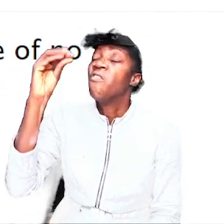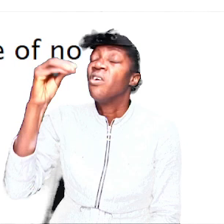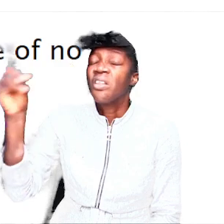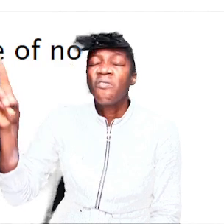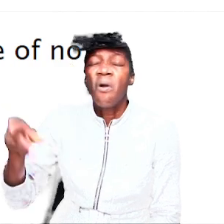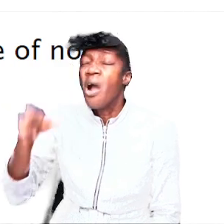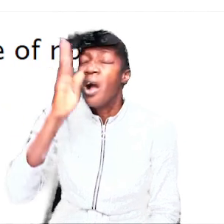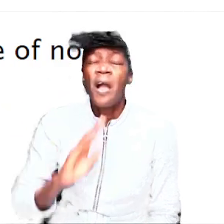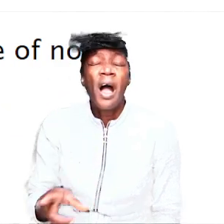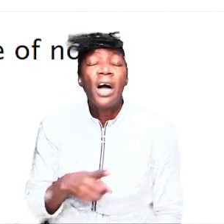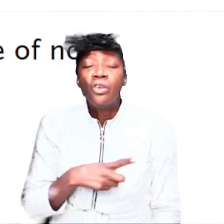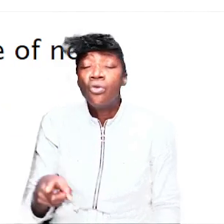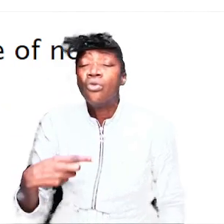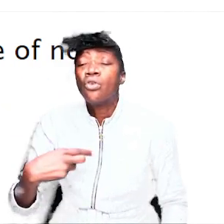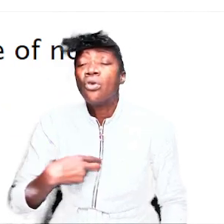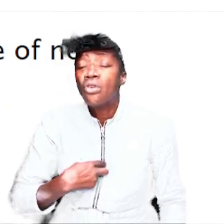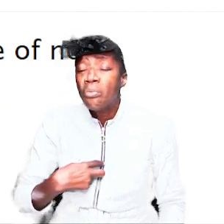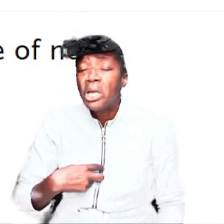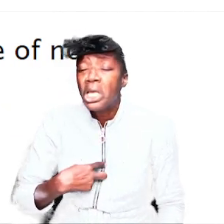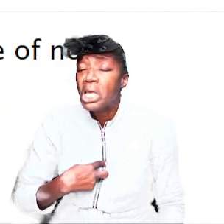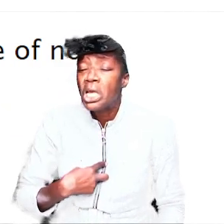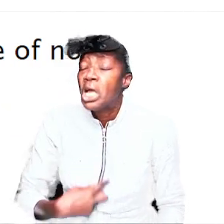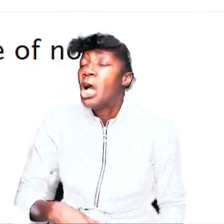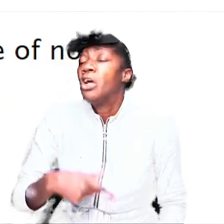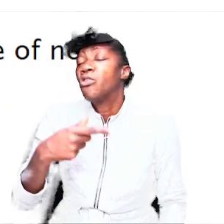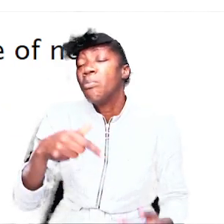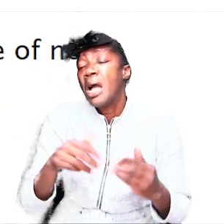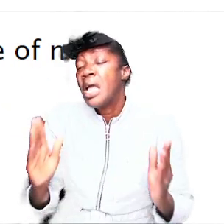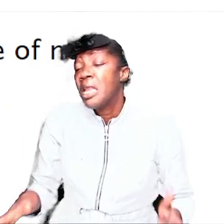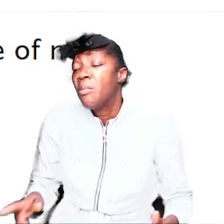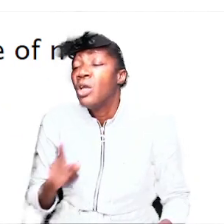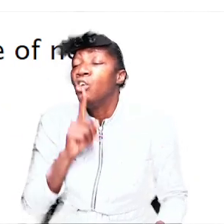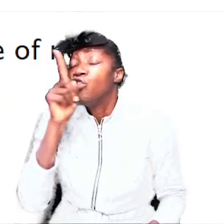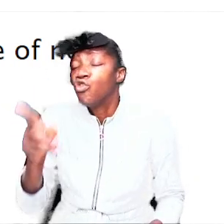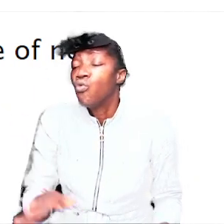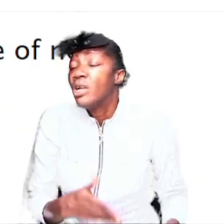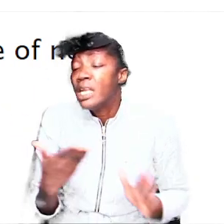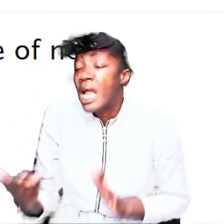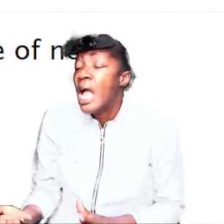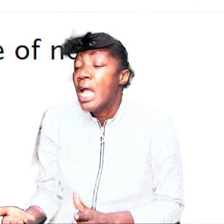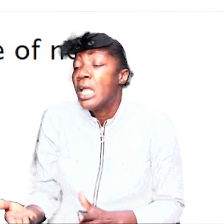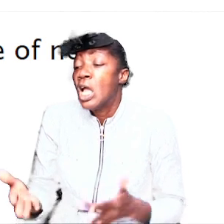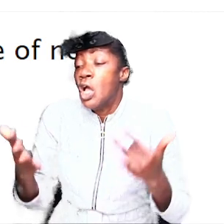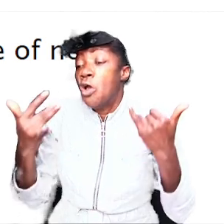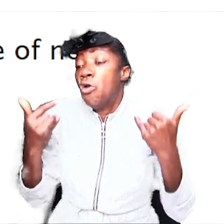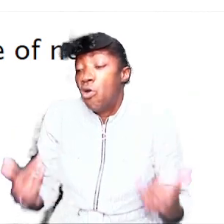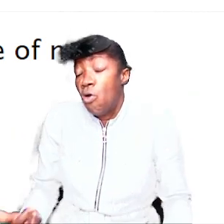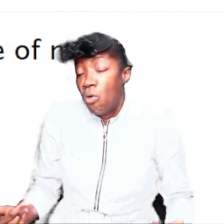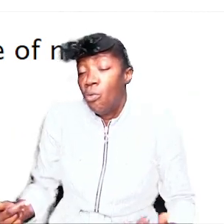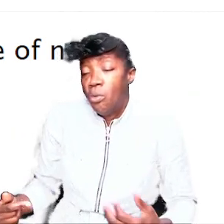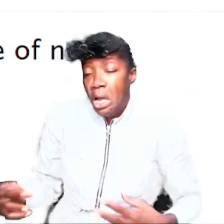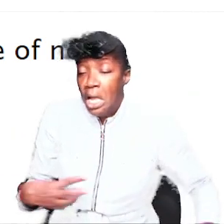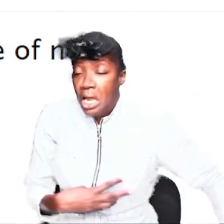die. So if the persons know they were in battle, you know,